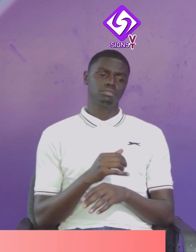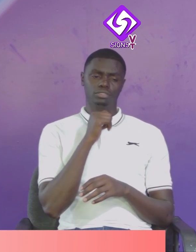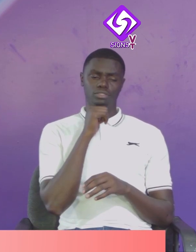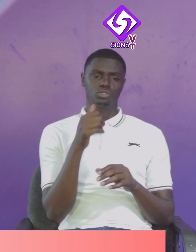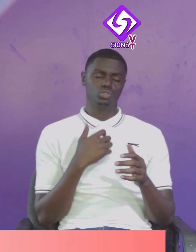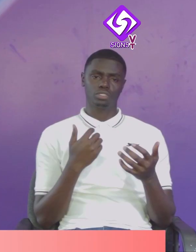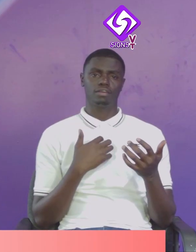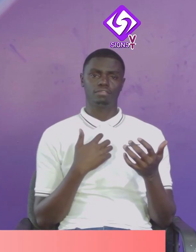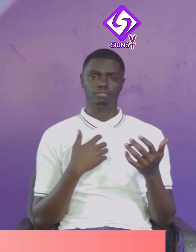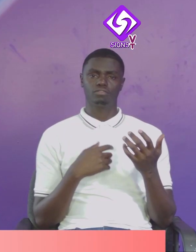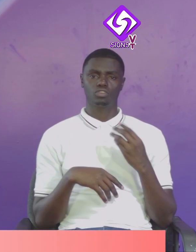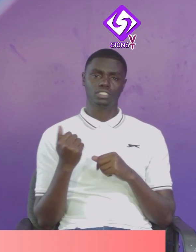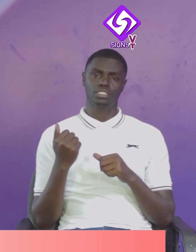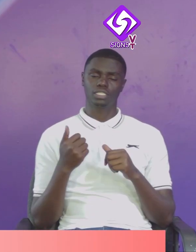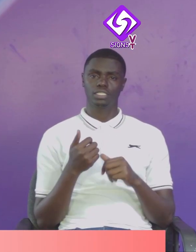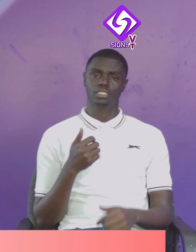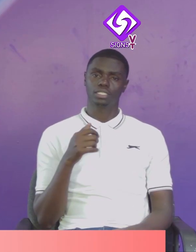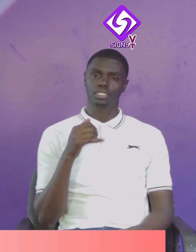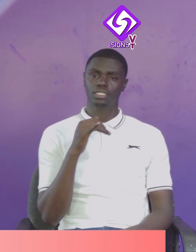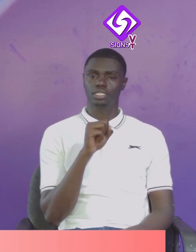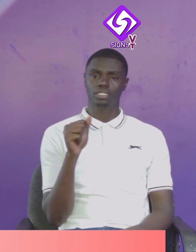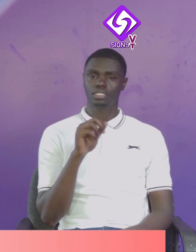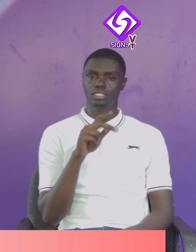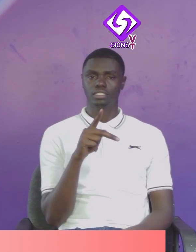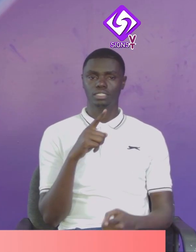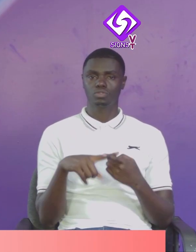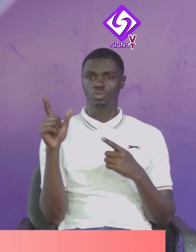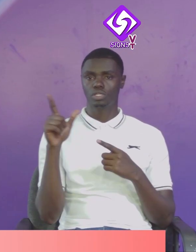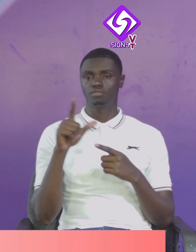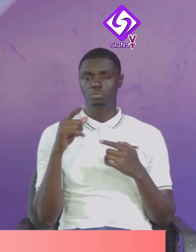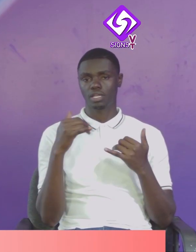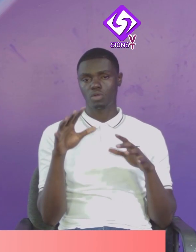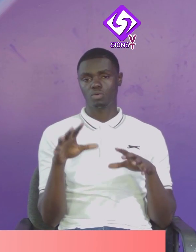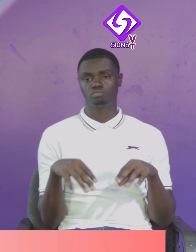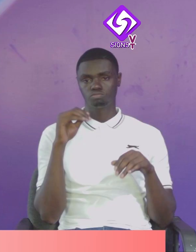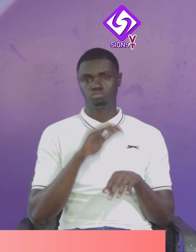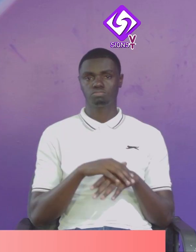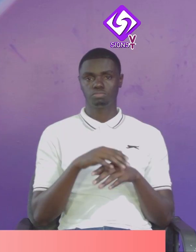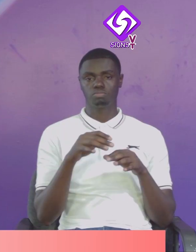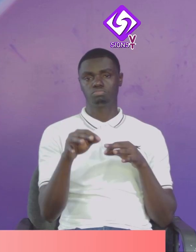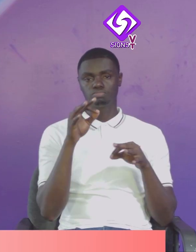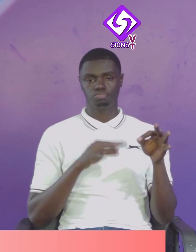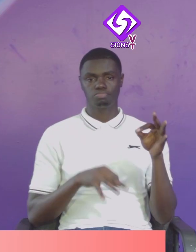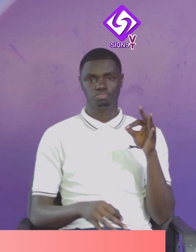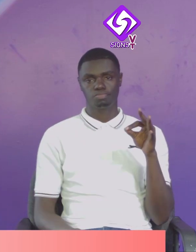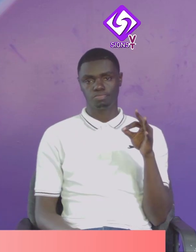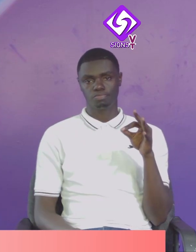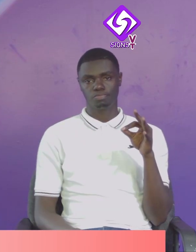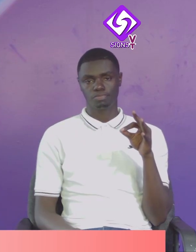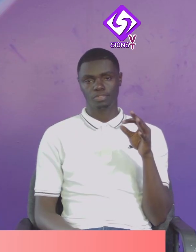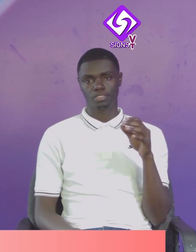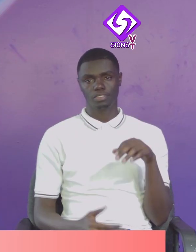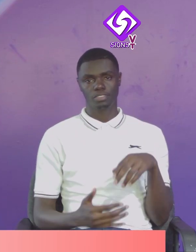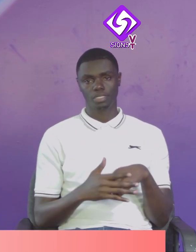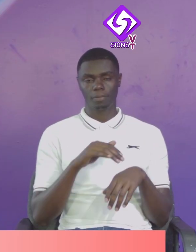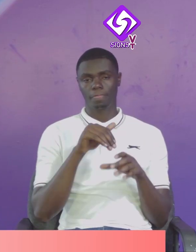now Yes. for selling Alexander Isak to Liverpool. Yes. Now that they have found a really good replacement for him, especially in the national